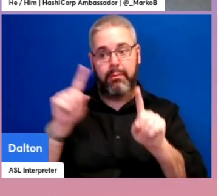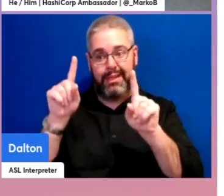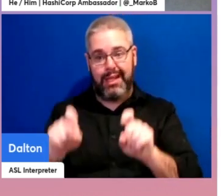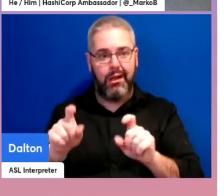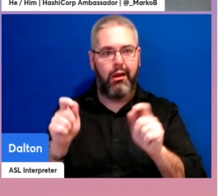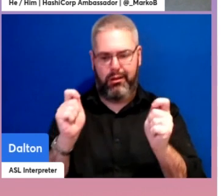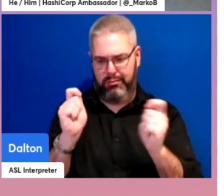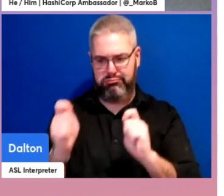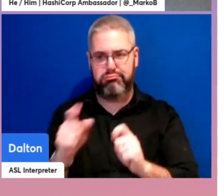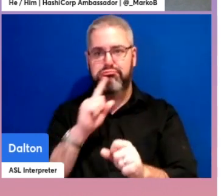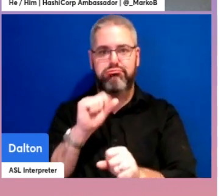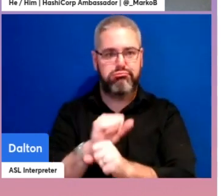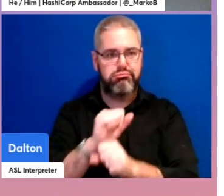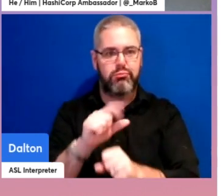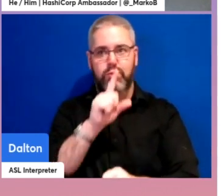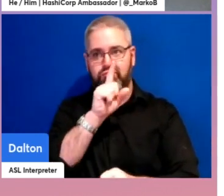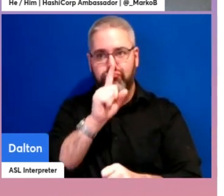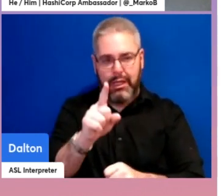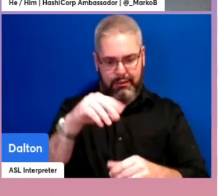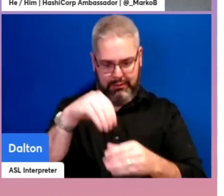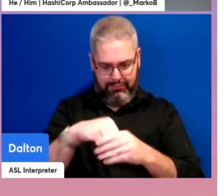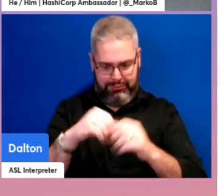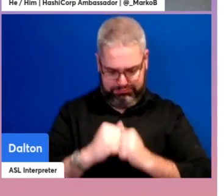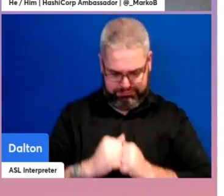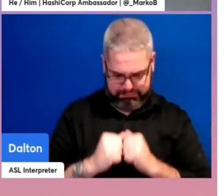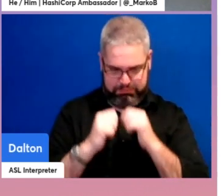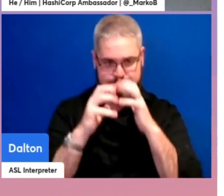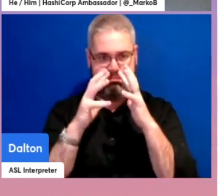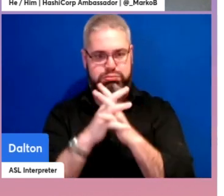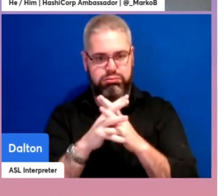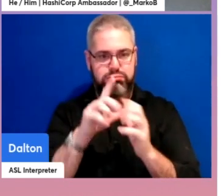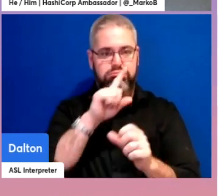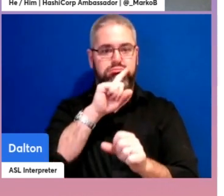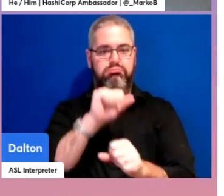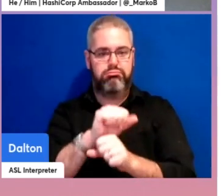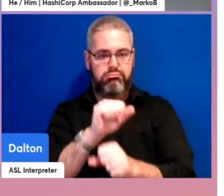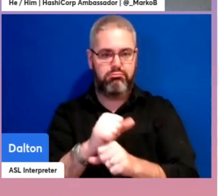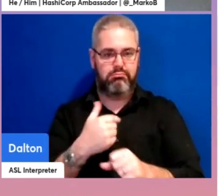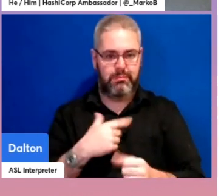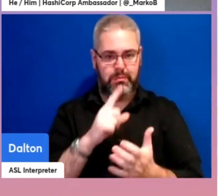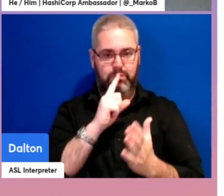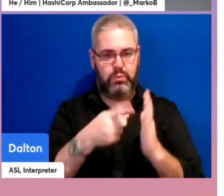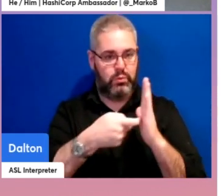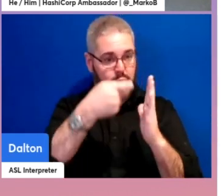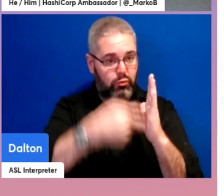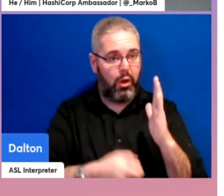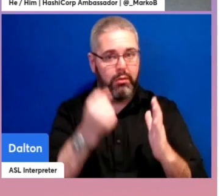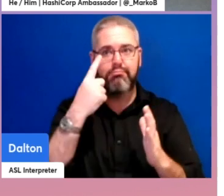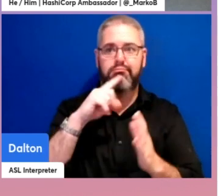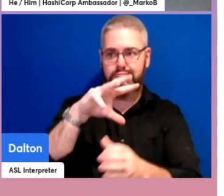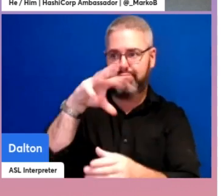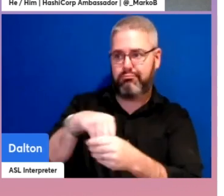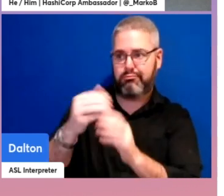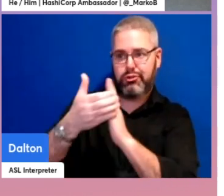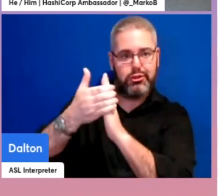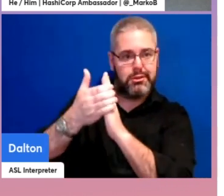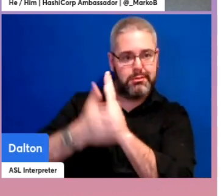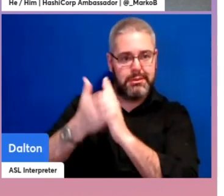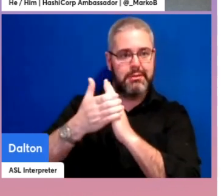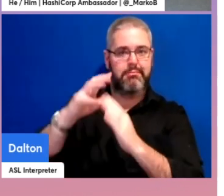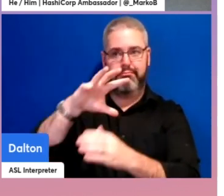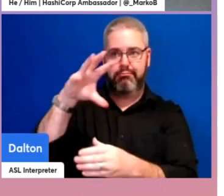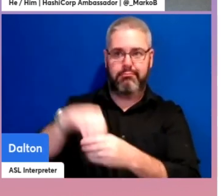provisioning real infrastructure, which can infer real costs. But it has the automation built in where after a successful test, it will